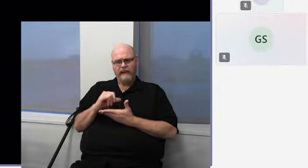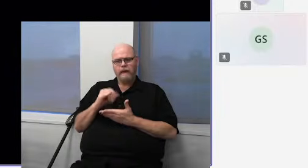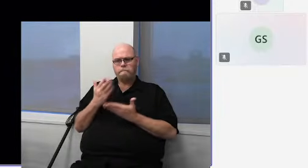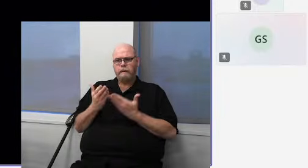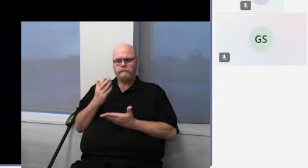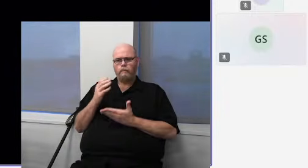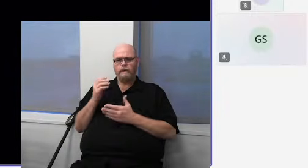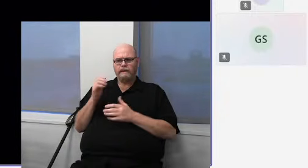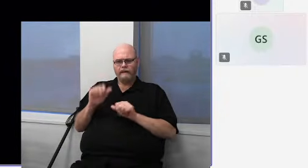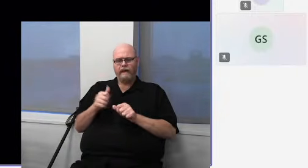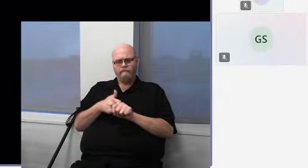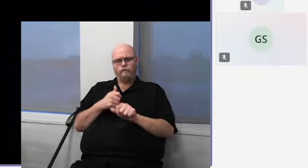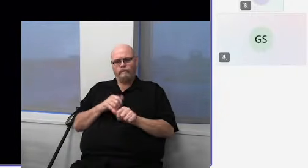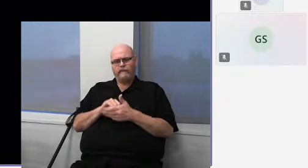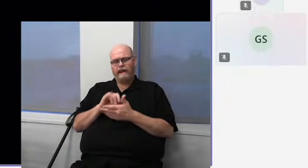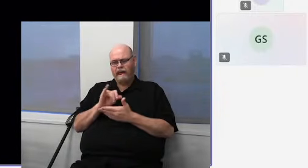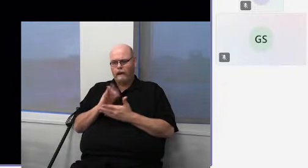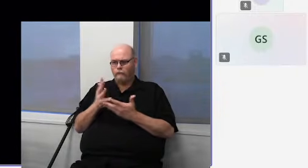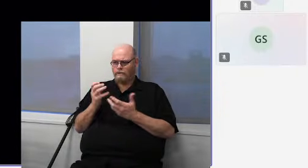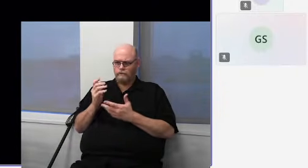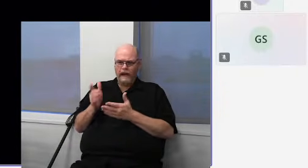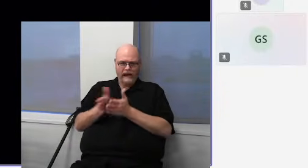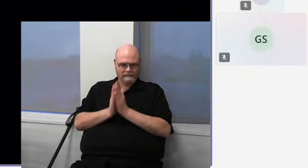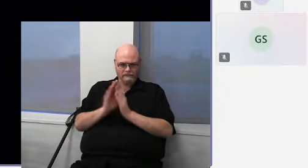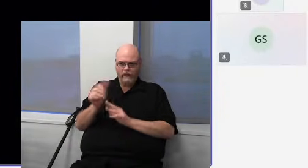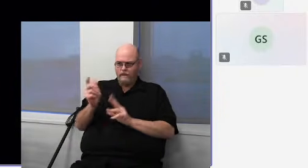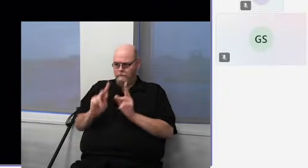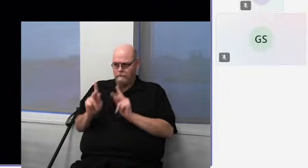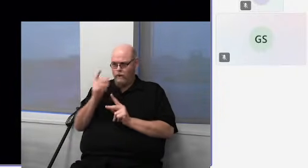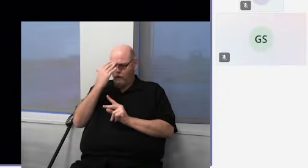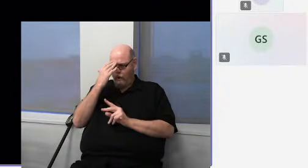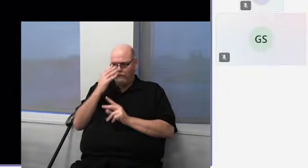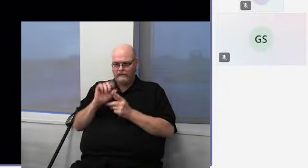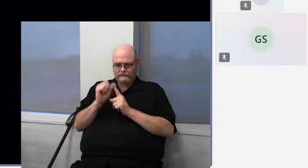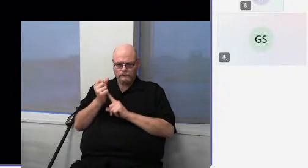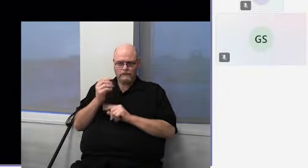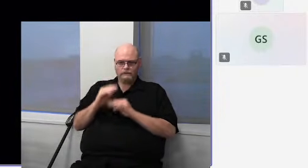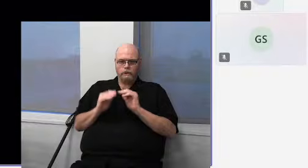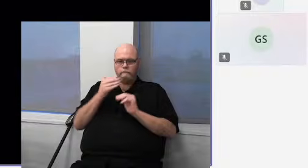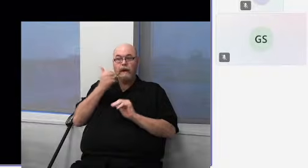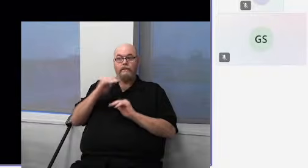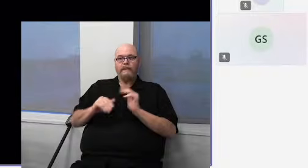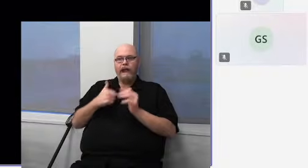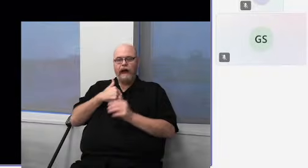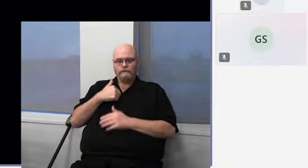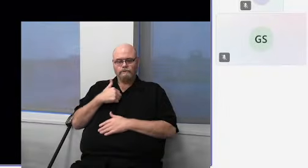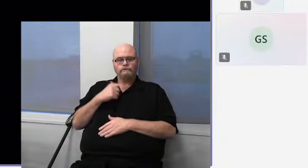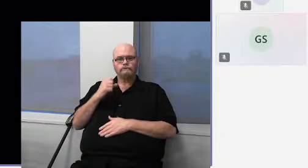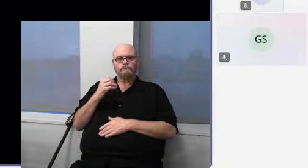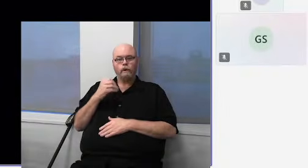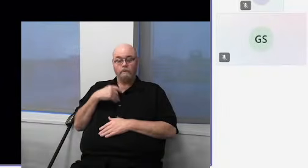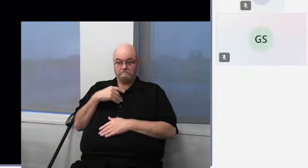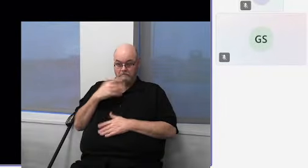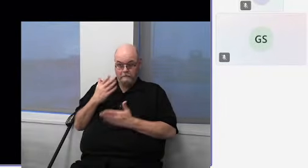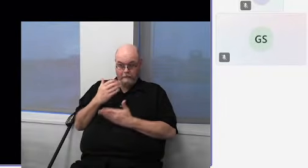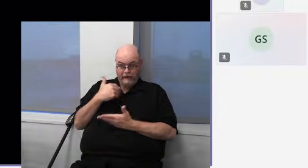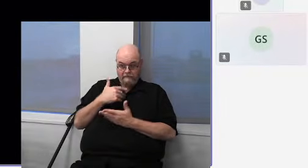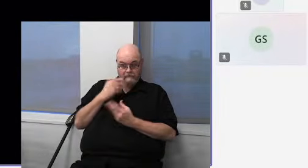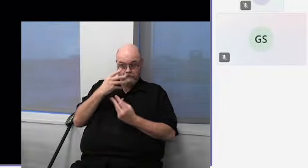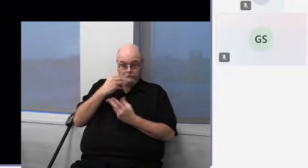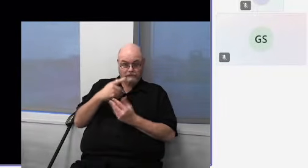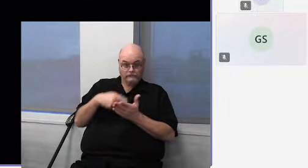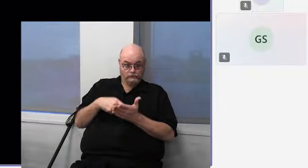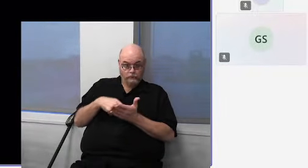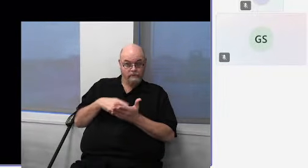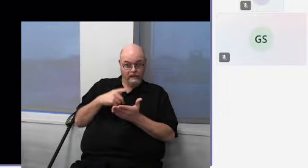think about it, to see if there's any way to make it happen. I want to see from other people who know the situation better than I do, whether there